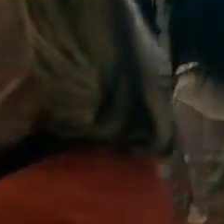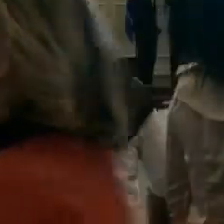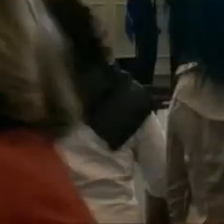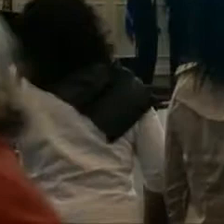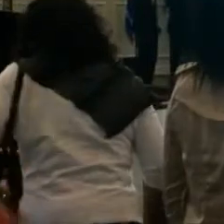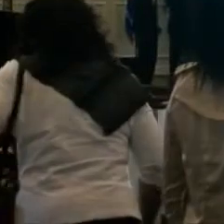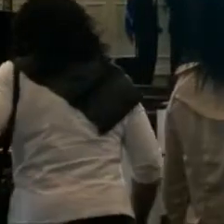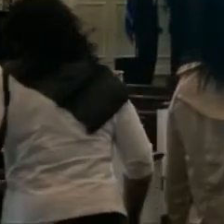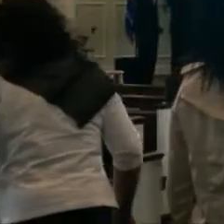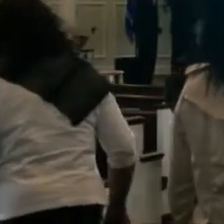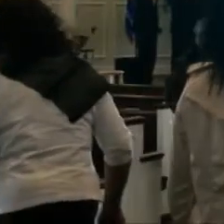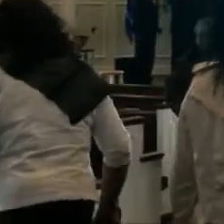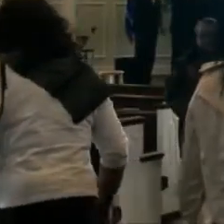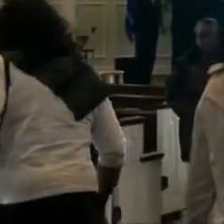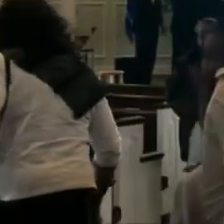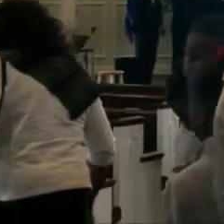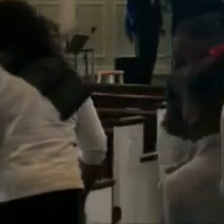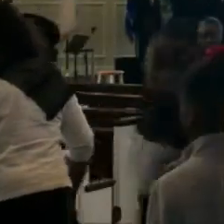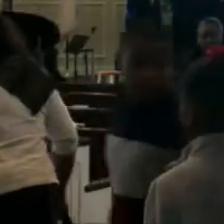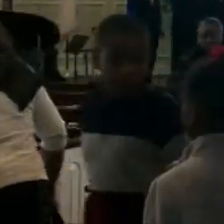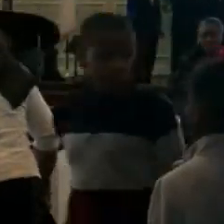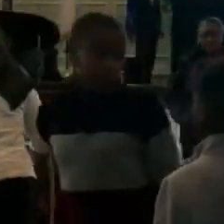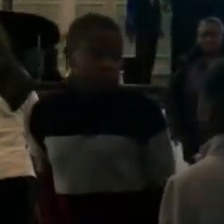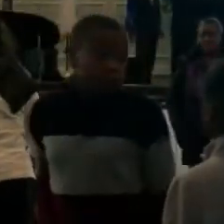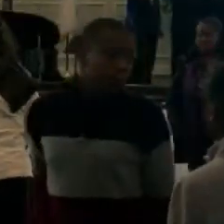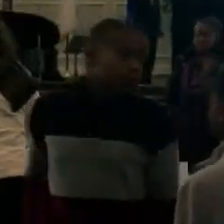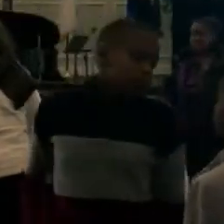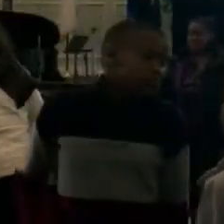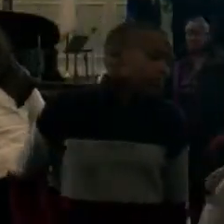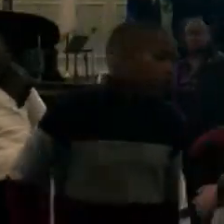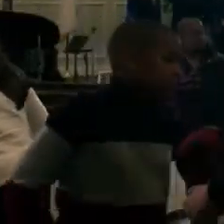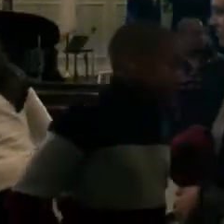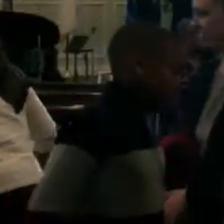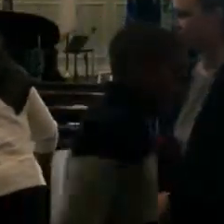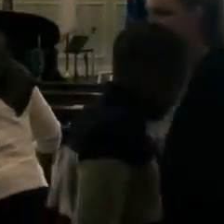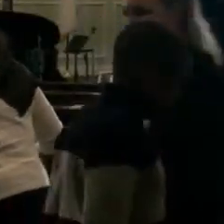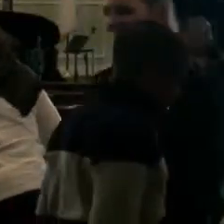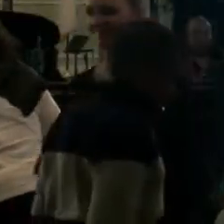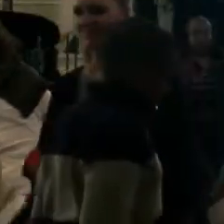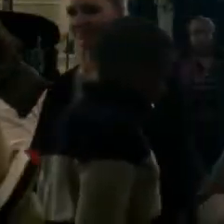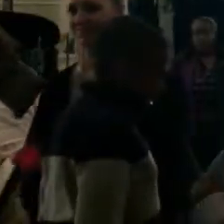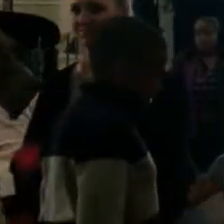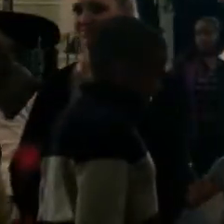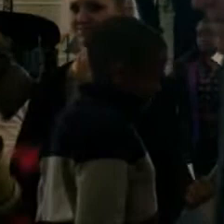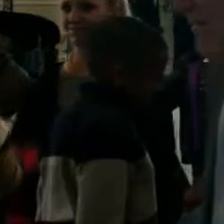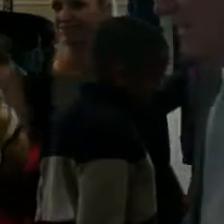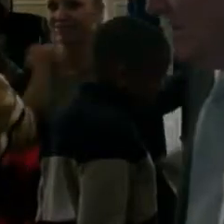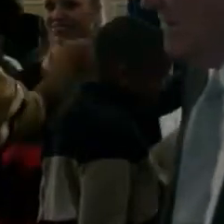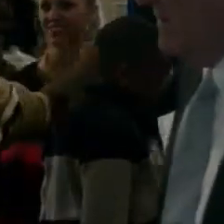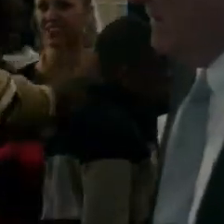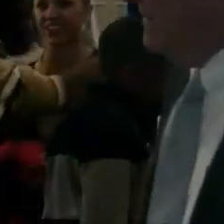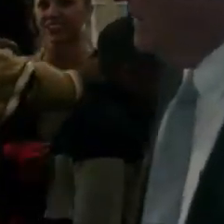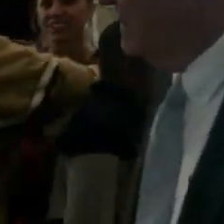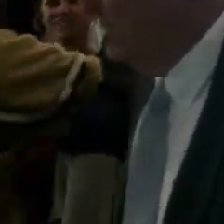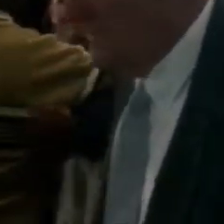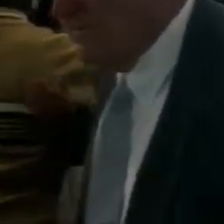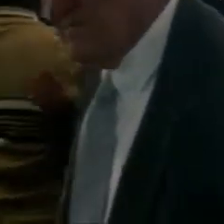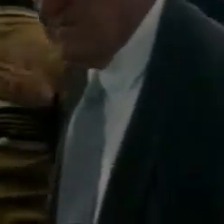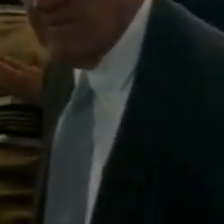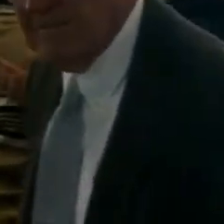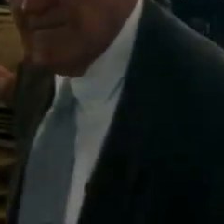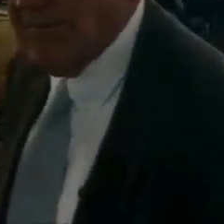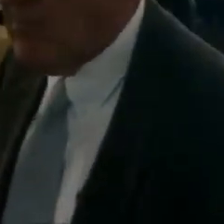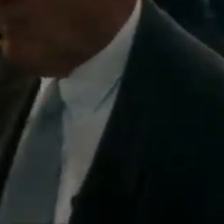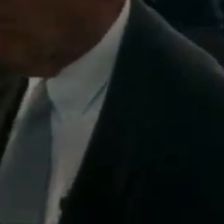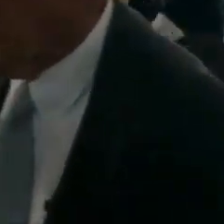There's no God like Jehovah. There's no God like Jehovah. There's no God like Jehovah. There's no